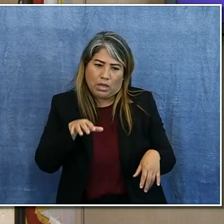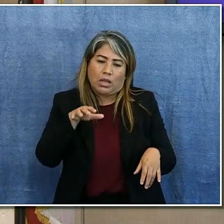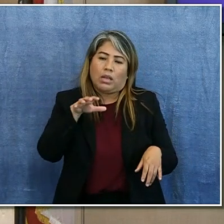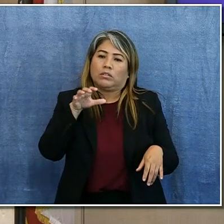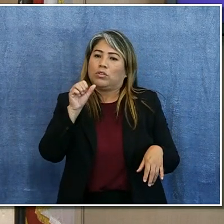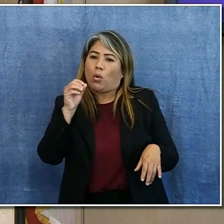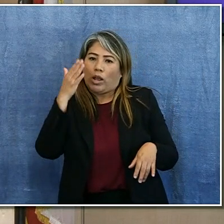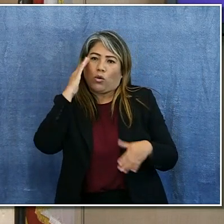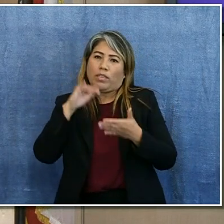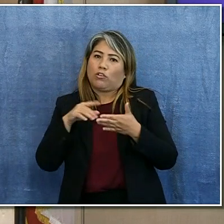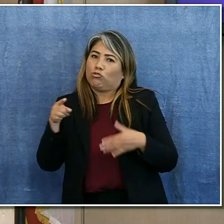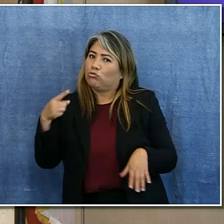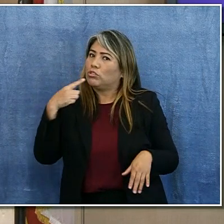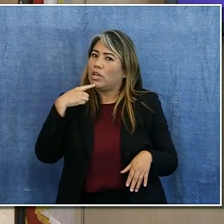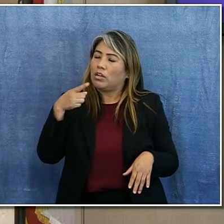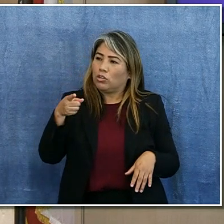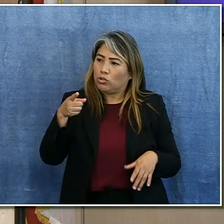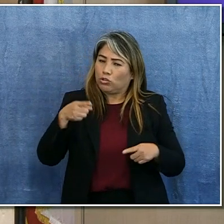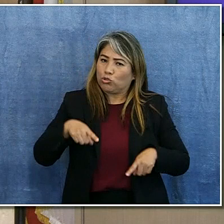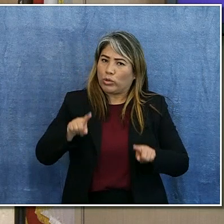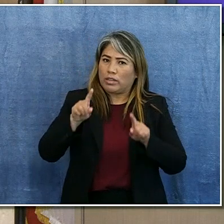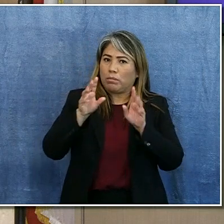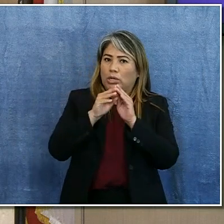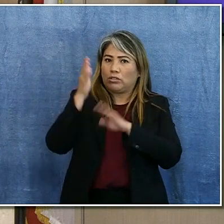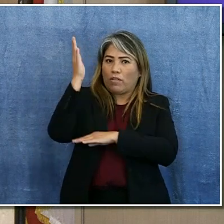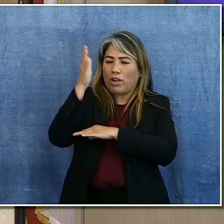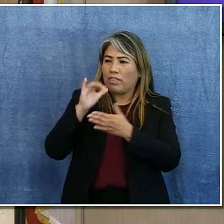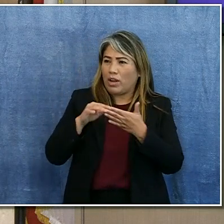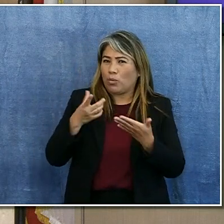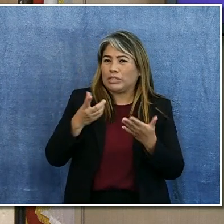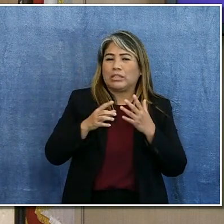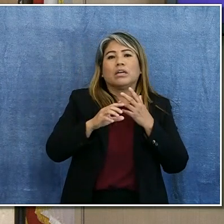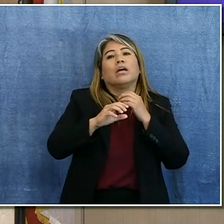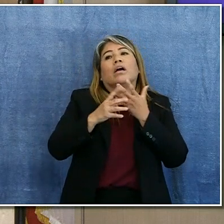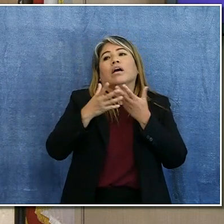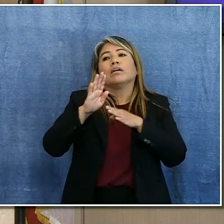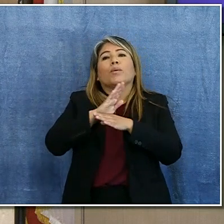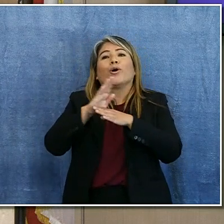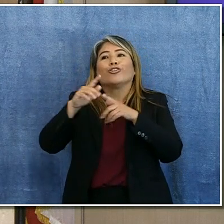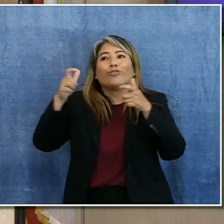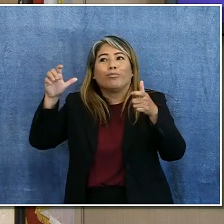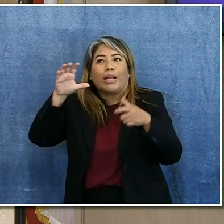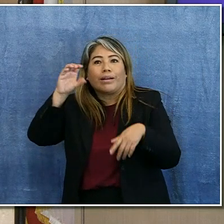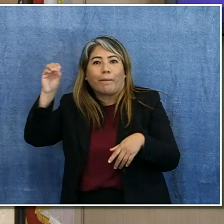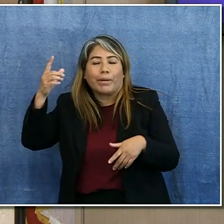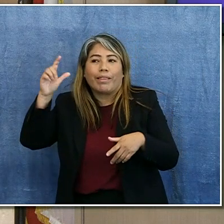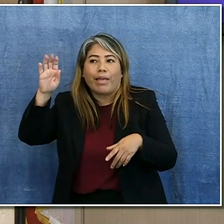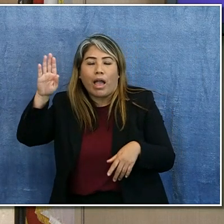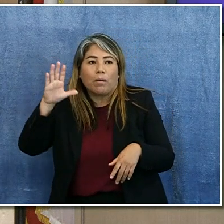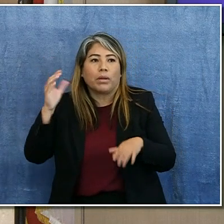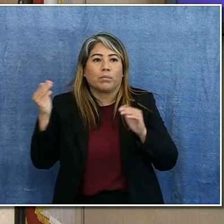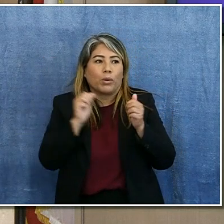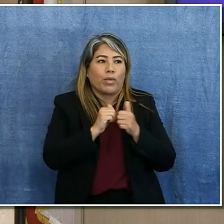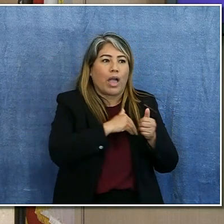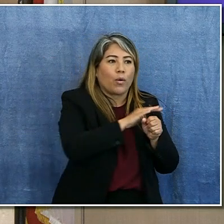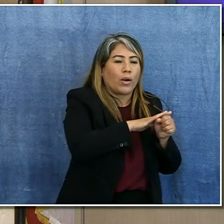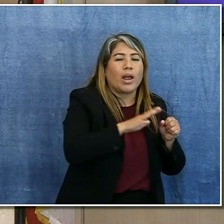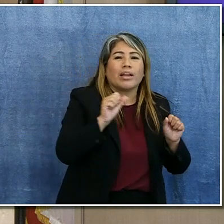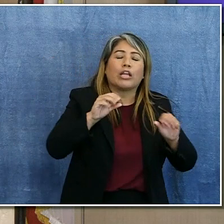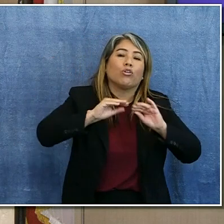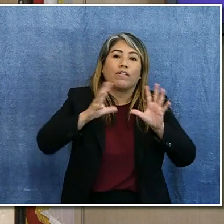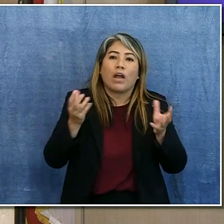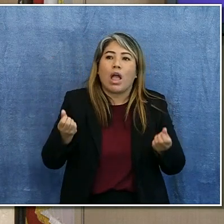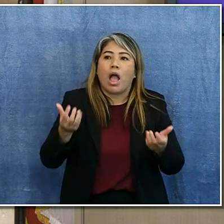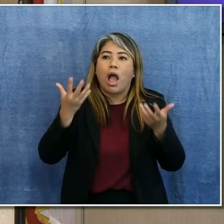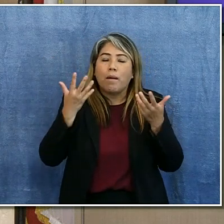diseases, and I know you said during the press conference that it was commercial labs that mainly had the glitches in our area. Could you clarify